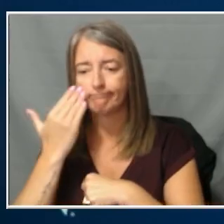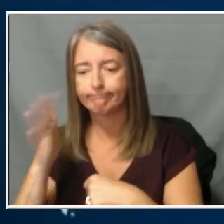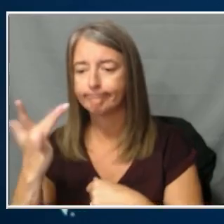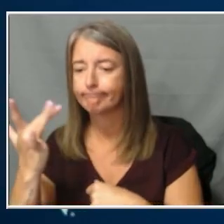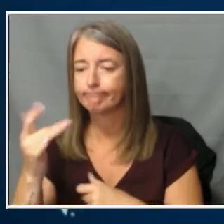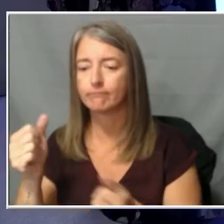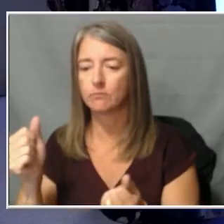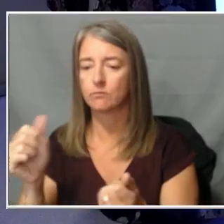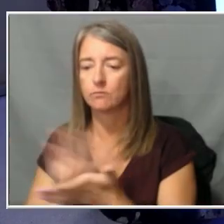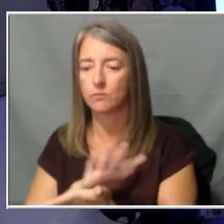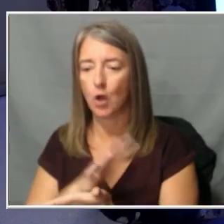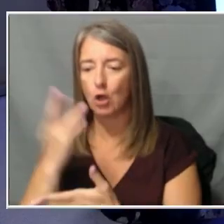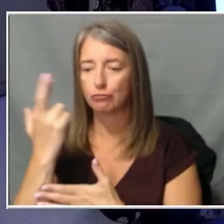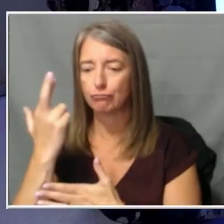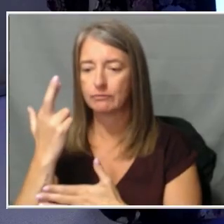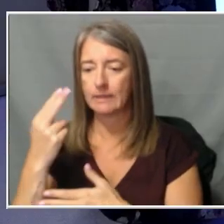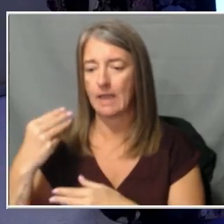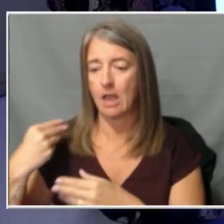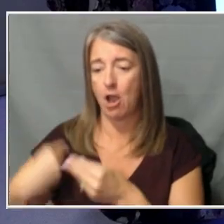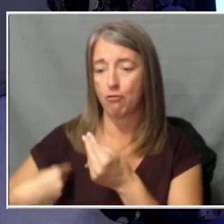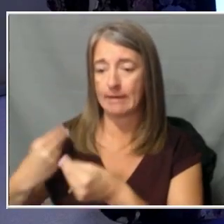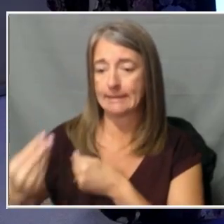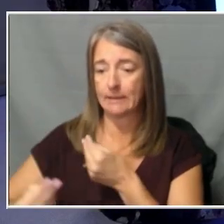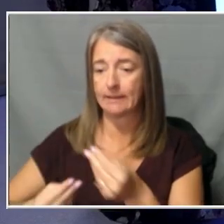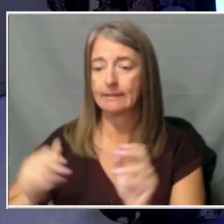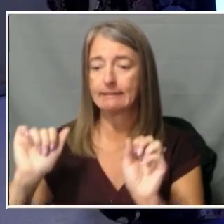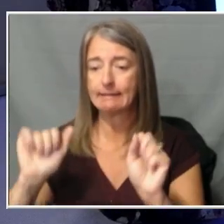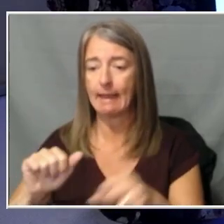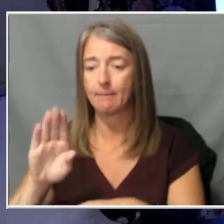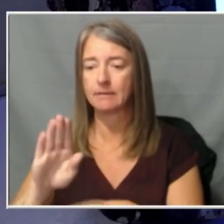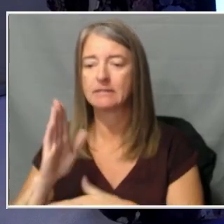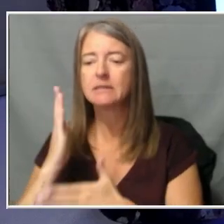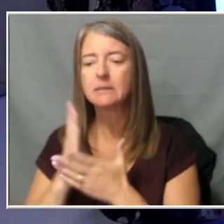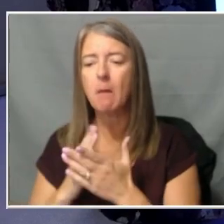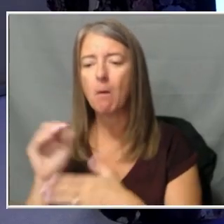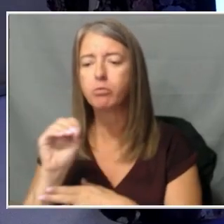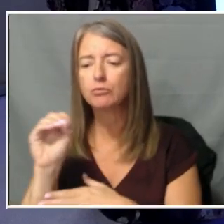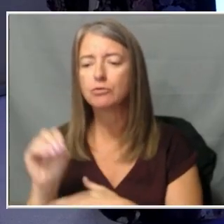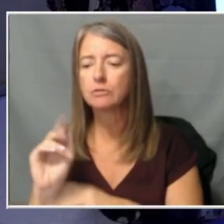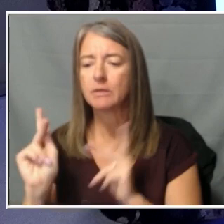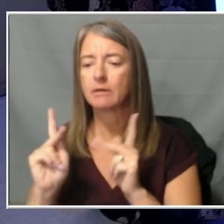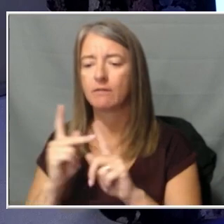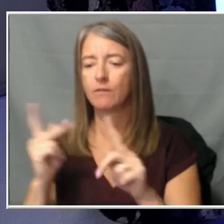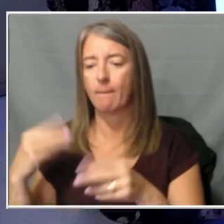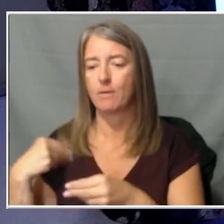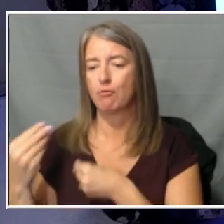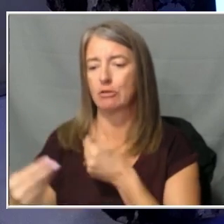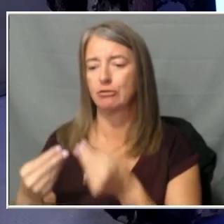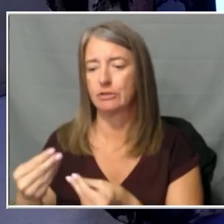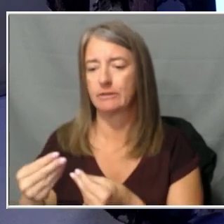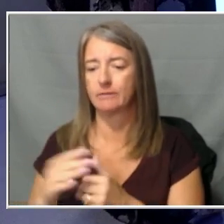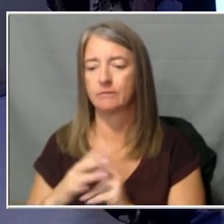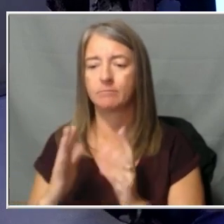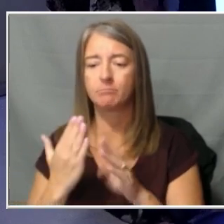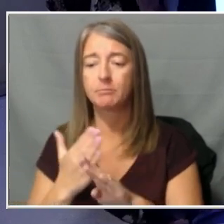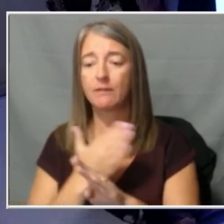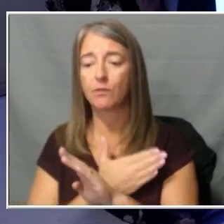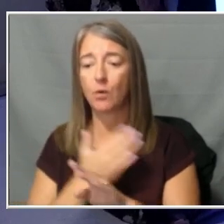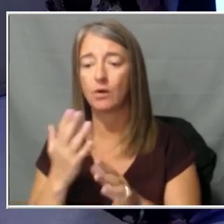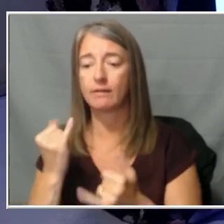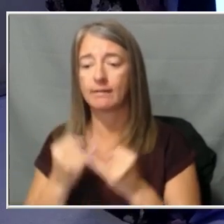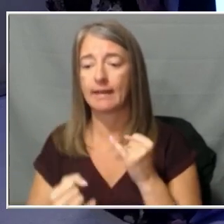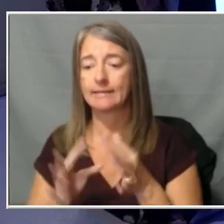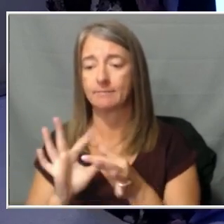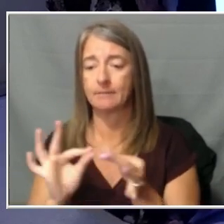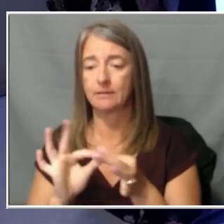caused the cancer. Hereditary at all? Do we know? Yes, there are a small number of people who have it from hereditary, yes. Well, before we get to our takeaways today, just a lot